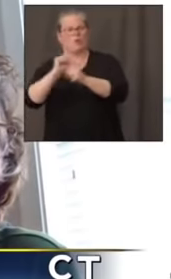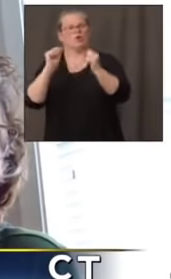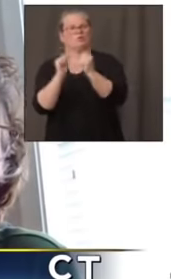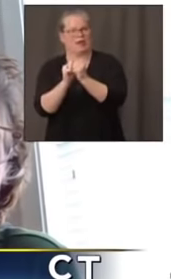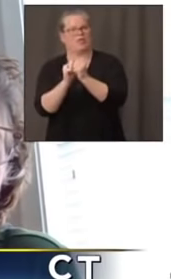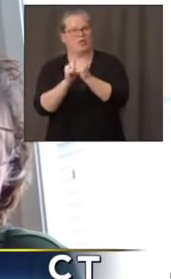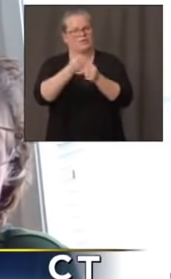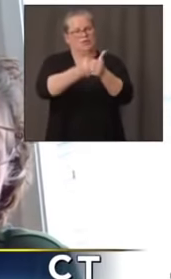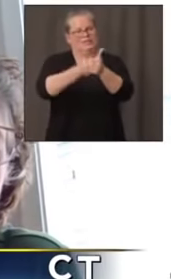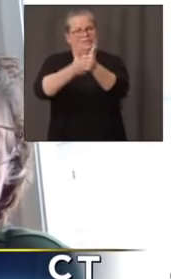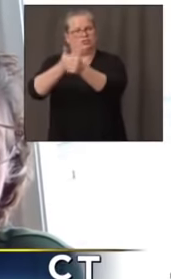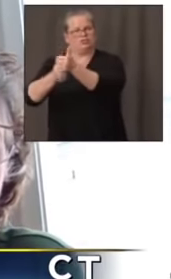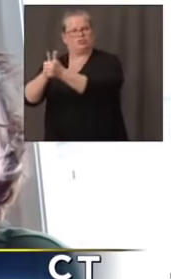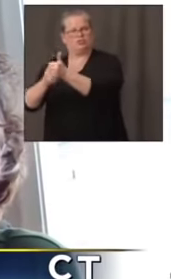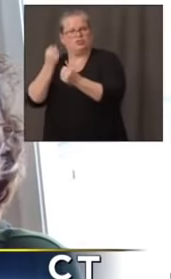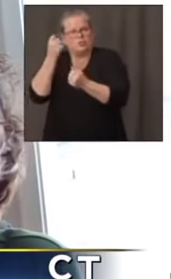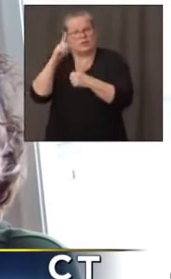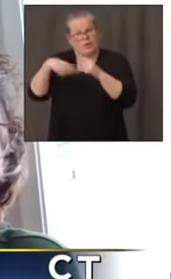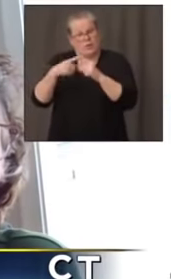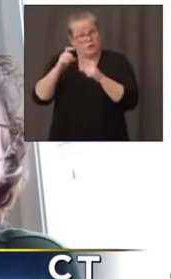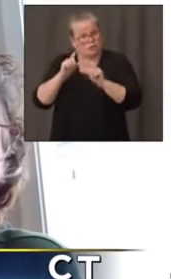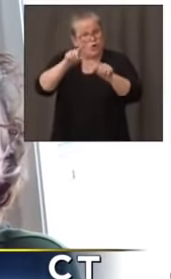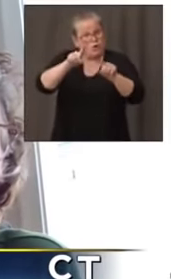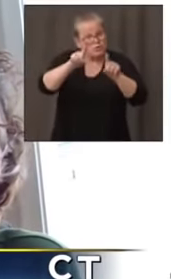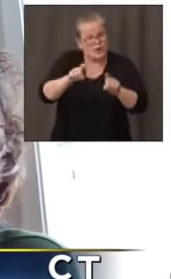basis to understand when other testing might be indicated.